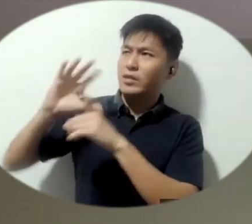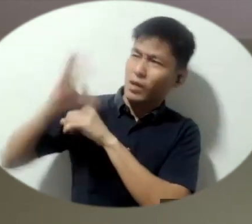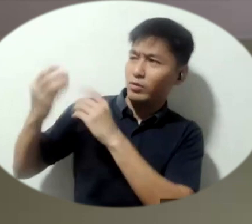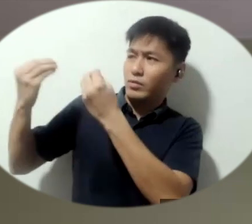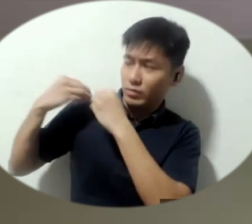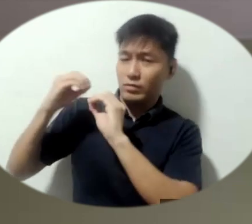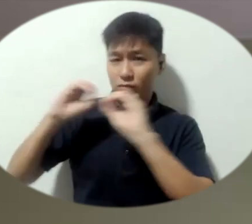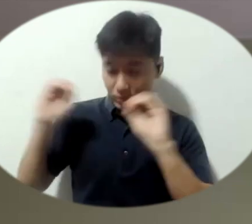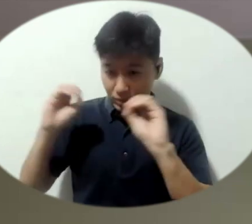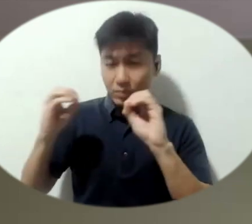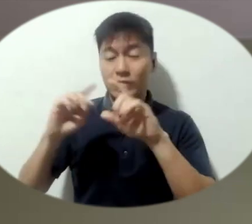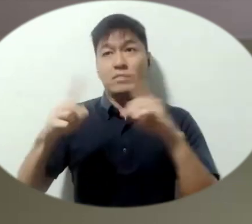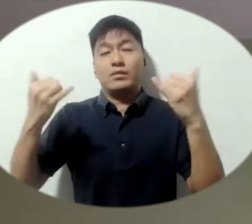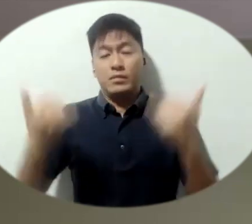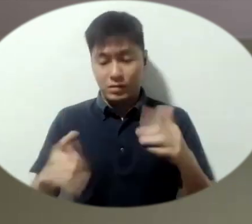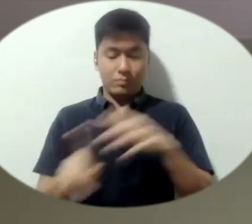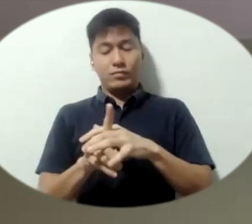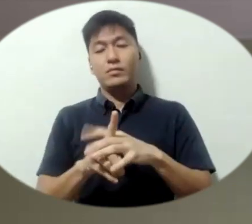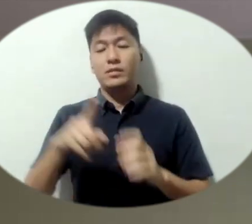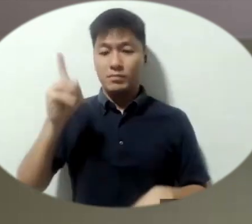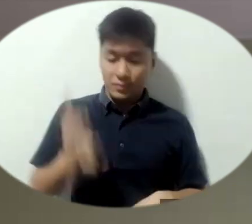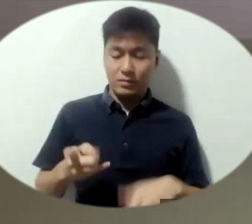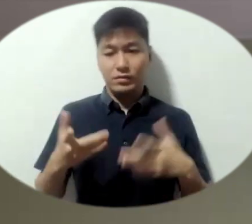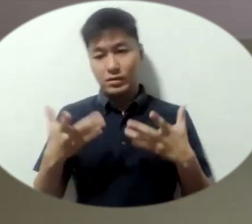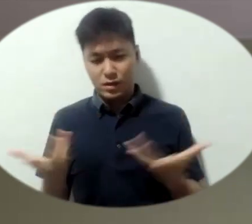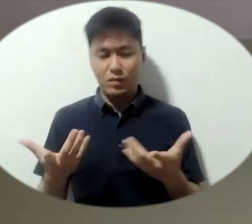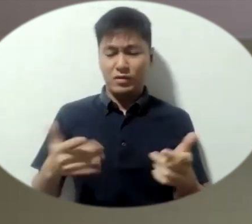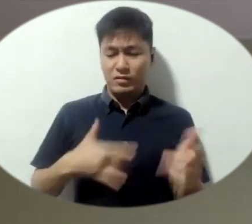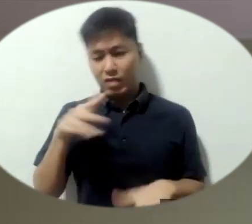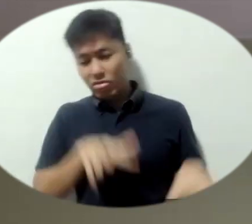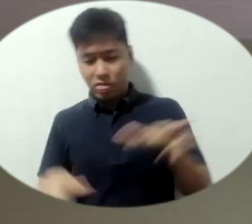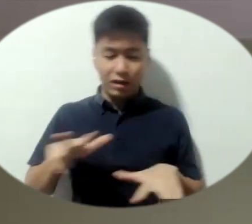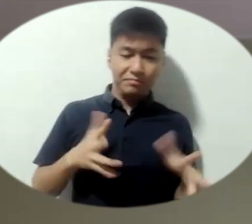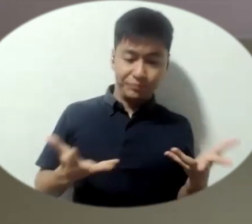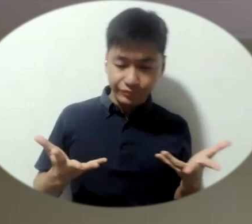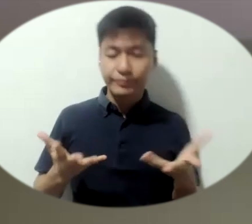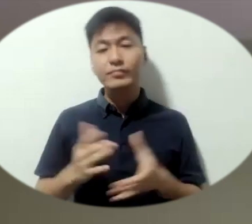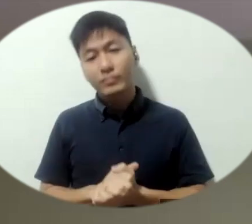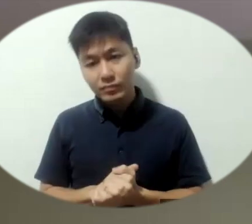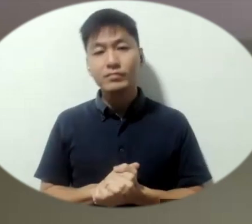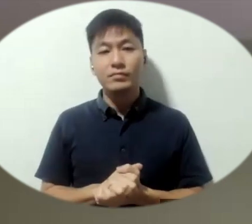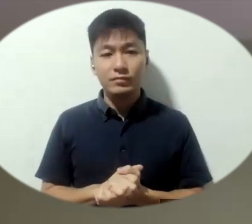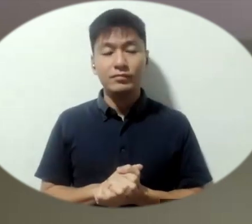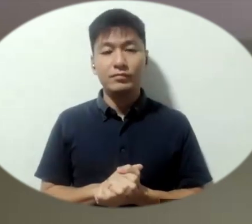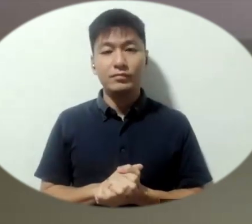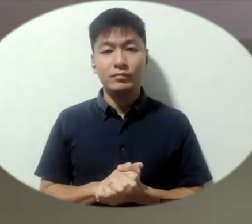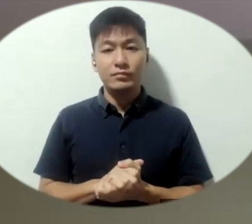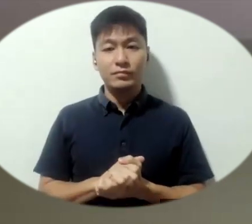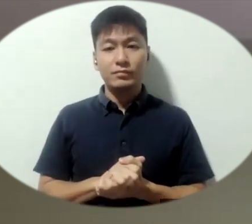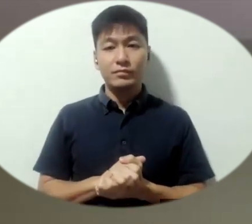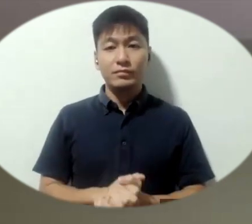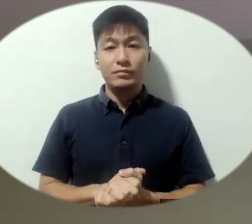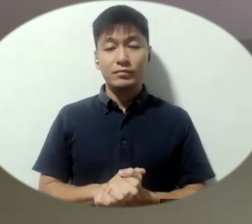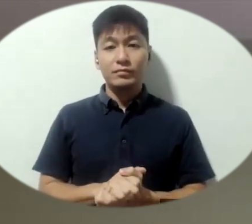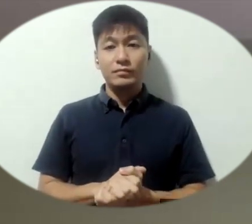to discuss. And therefore, there's no way that we're going to be comfortable about it, to opening up to a broader country. But it sounds like one of the through